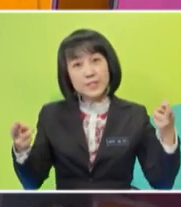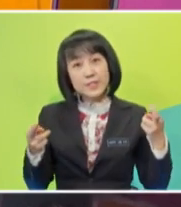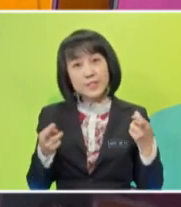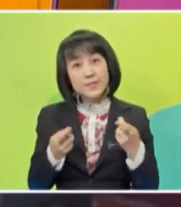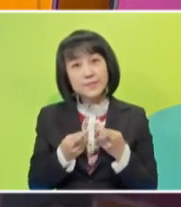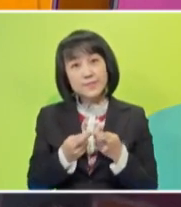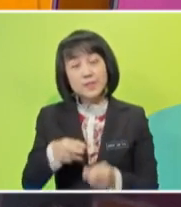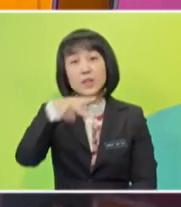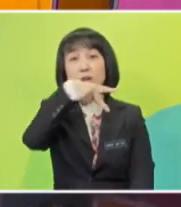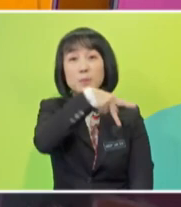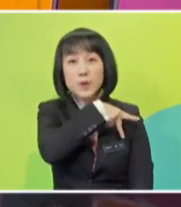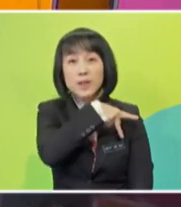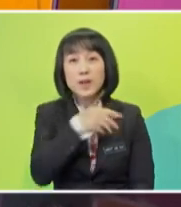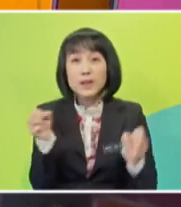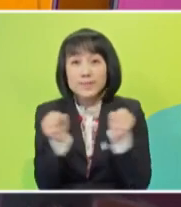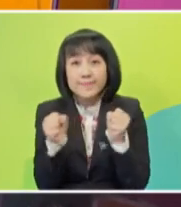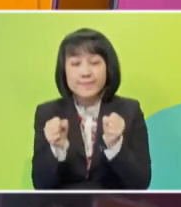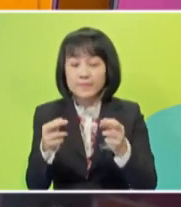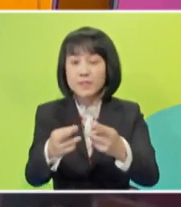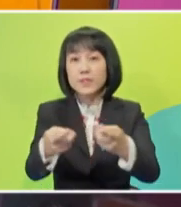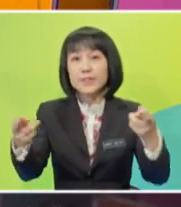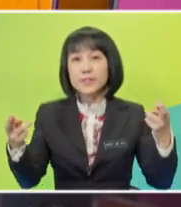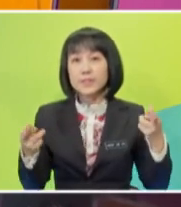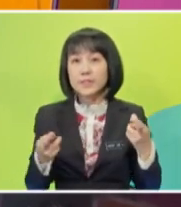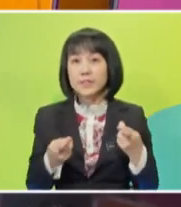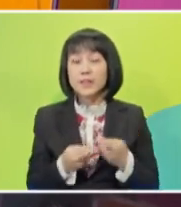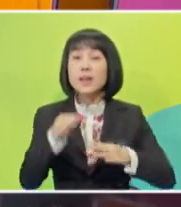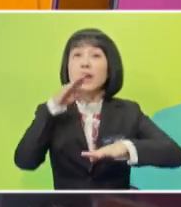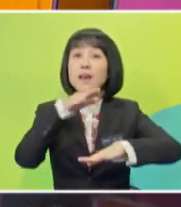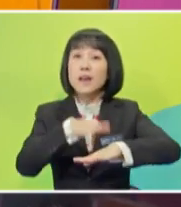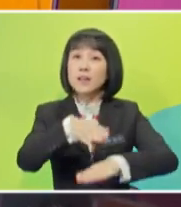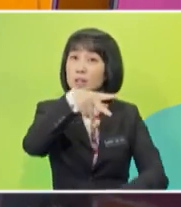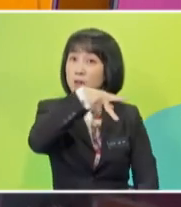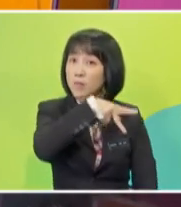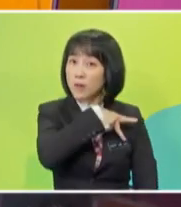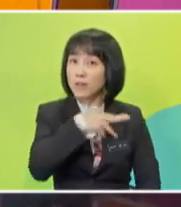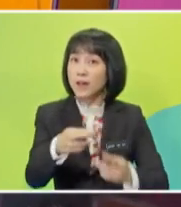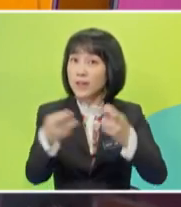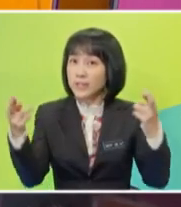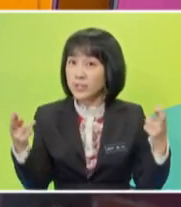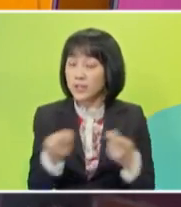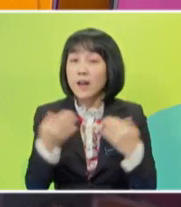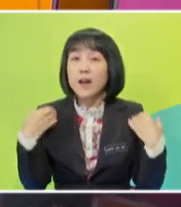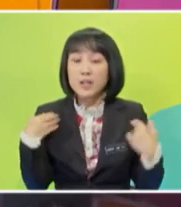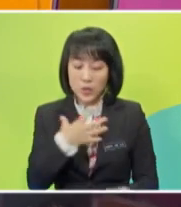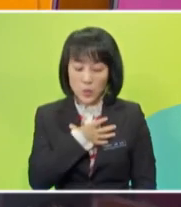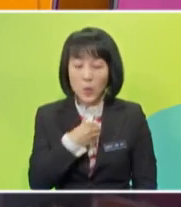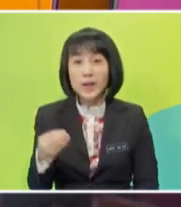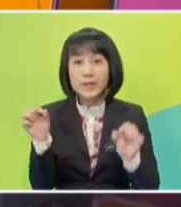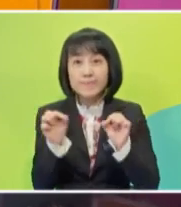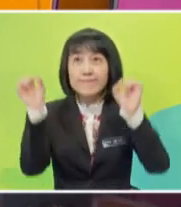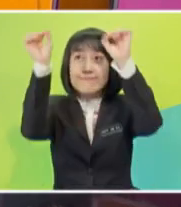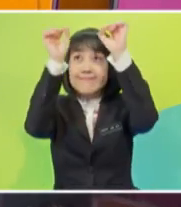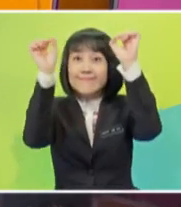Polar region. So at the polar region, if you can see, there is snow. There is snow.